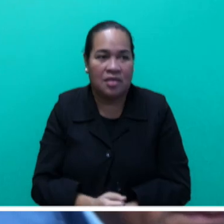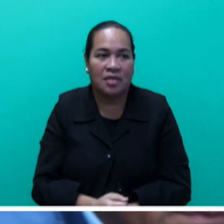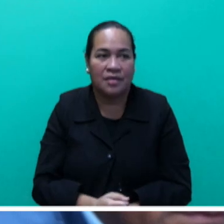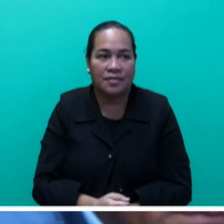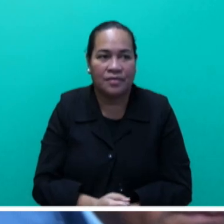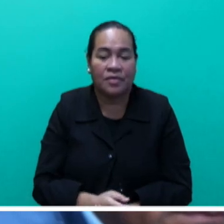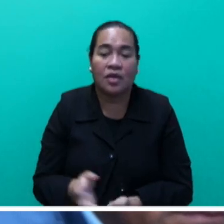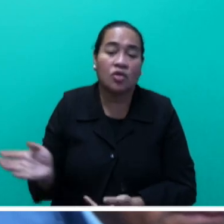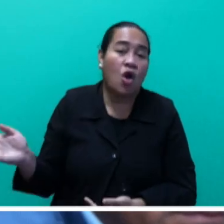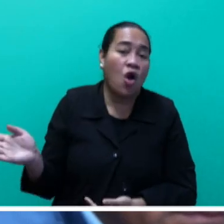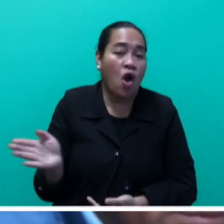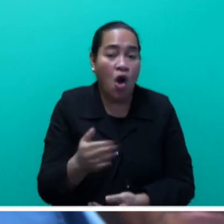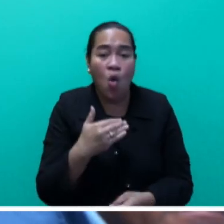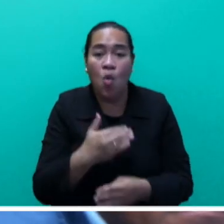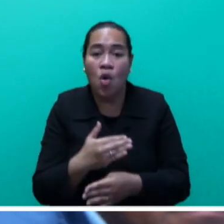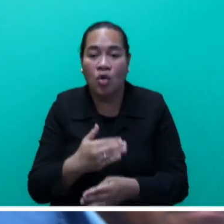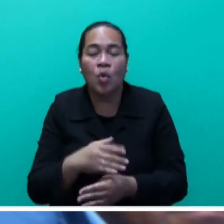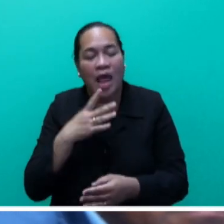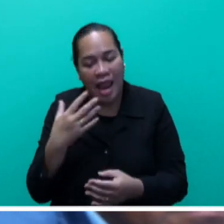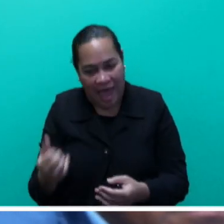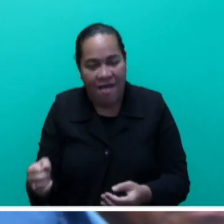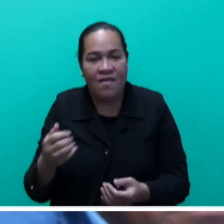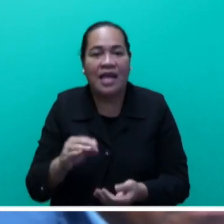all workers will have their increases